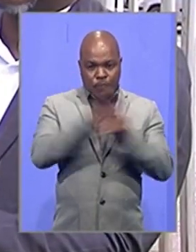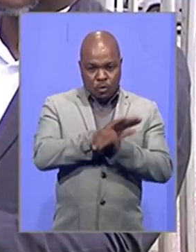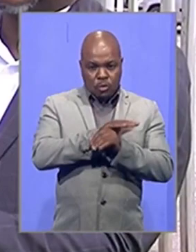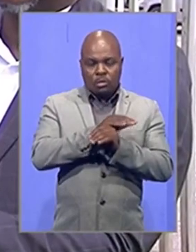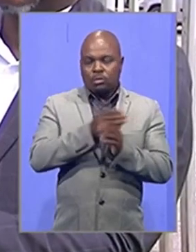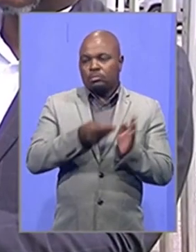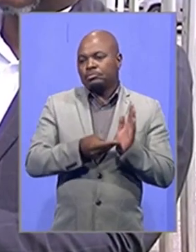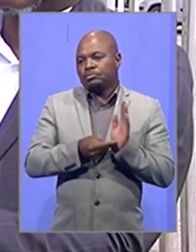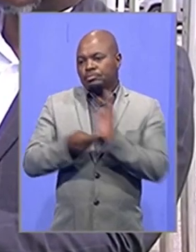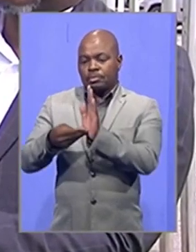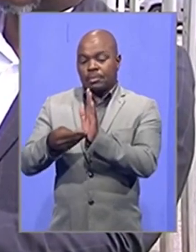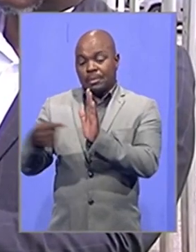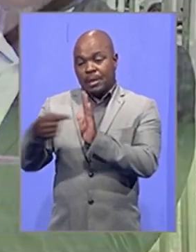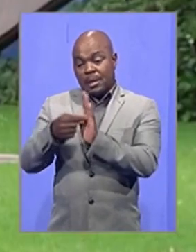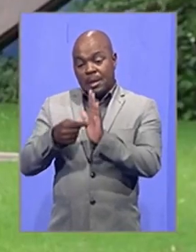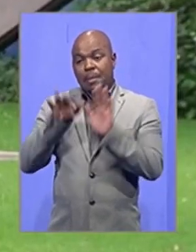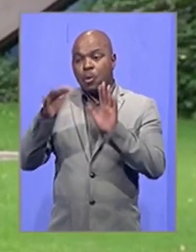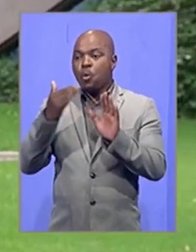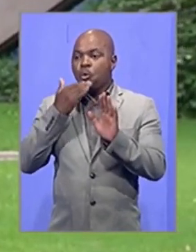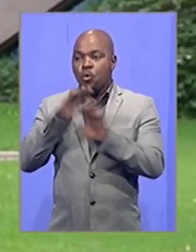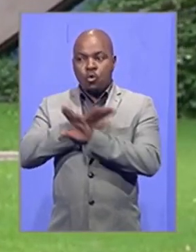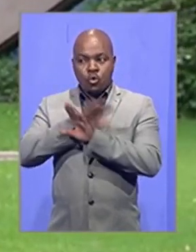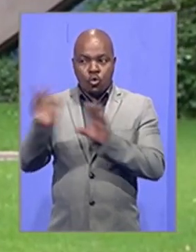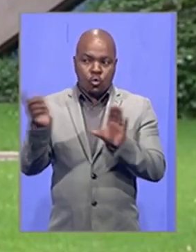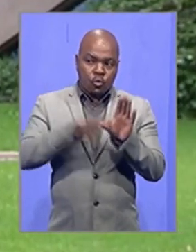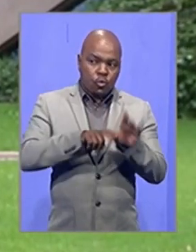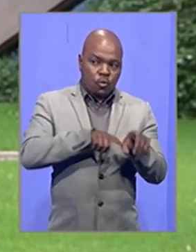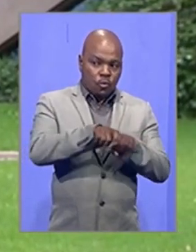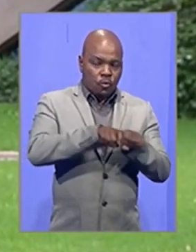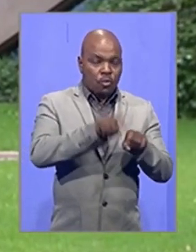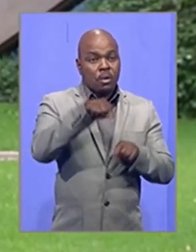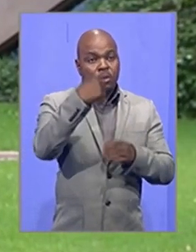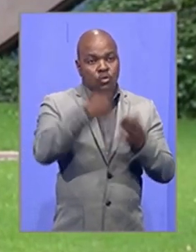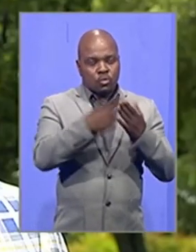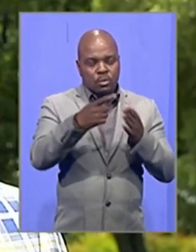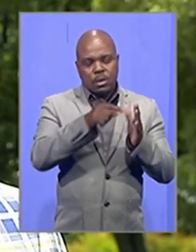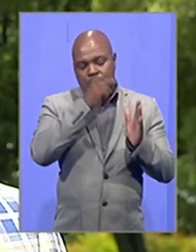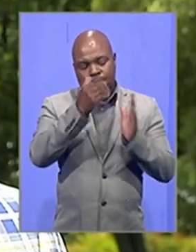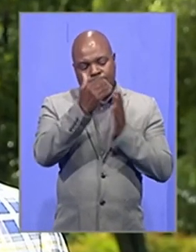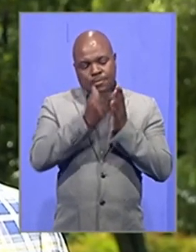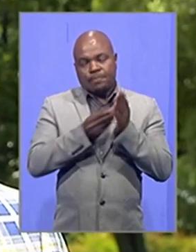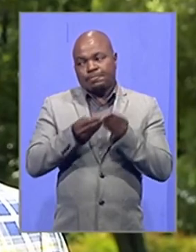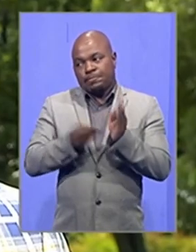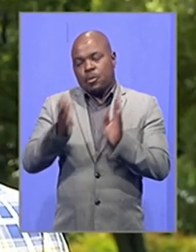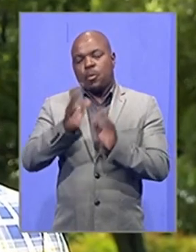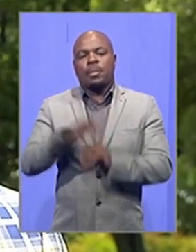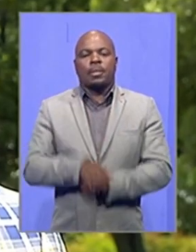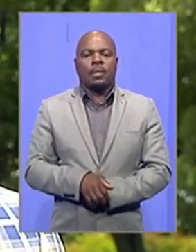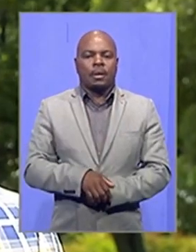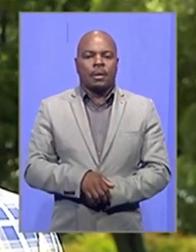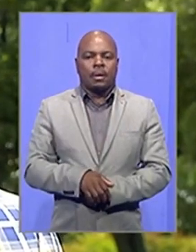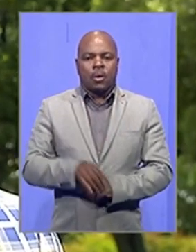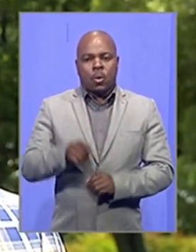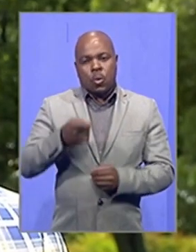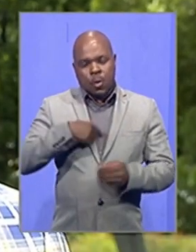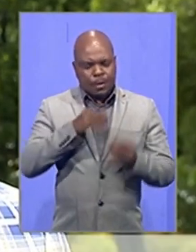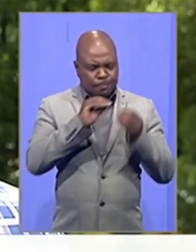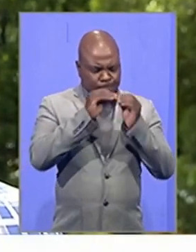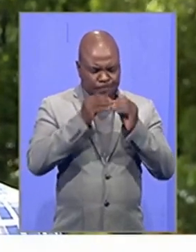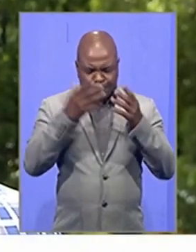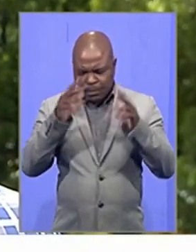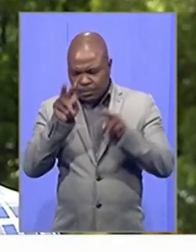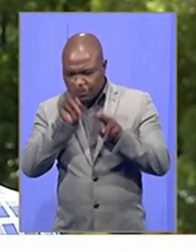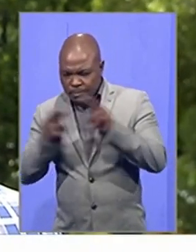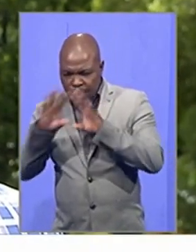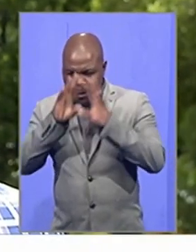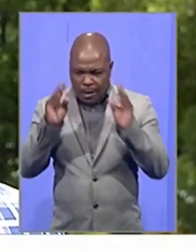bogautshwaneng la ba o ba sa letlelelwang go gaisanela ditlhopo kwa conference e mbeketlang. We will then publish a full list once we are done with the vetting